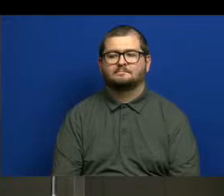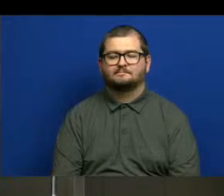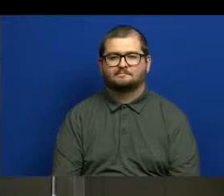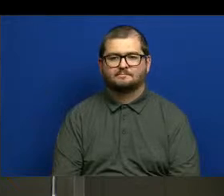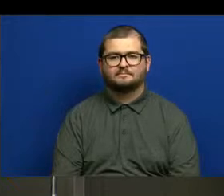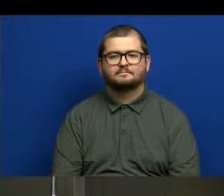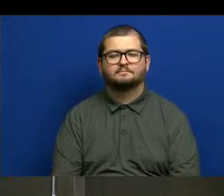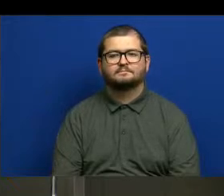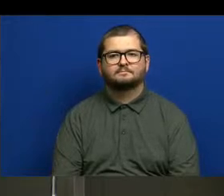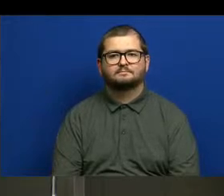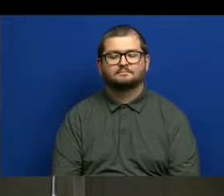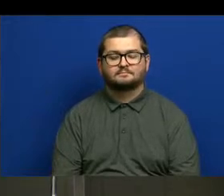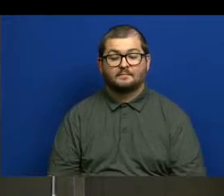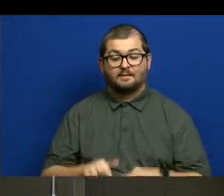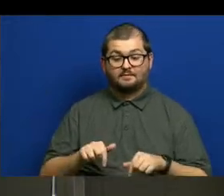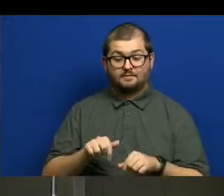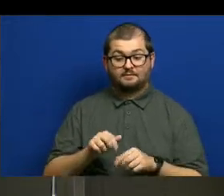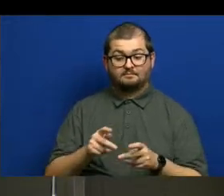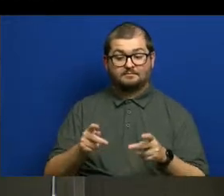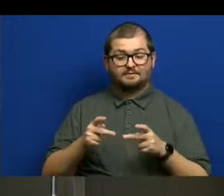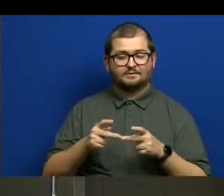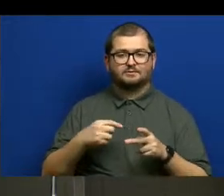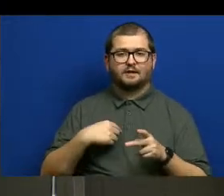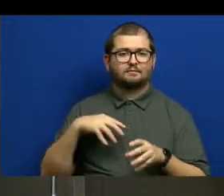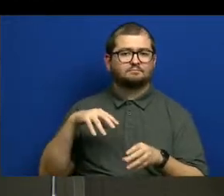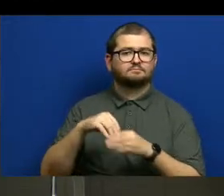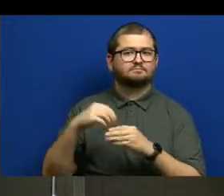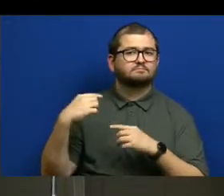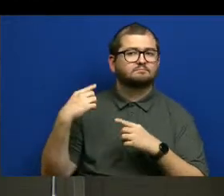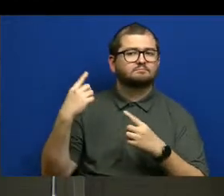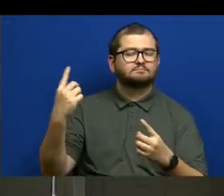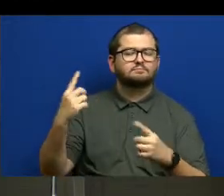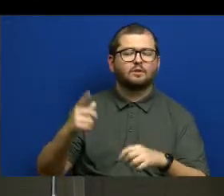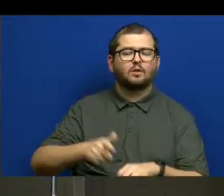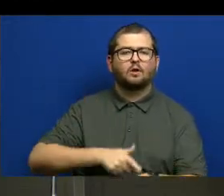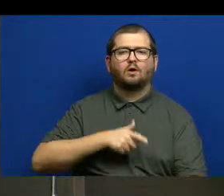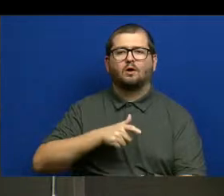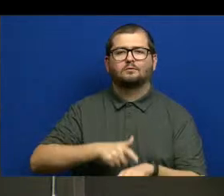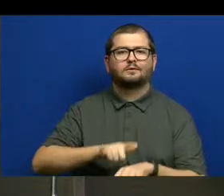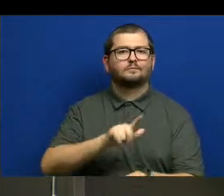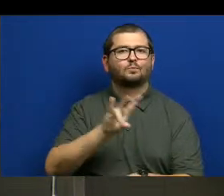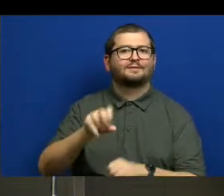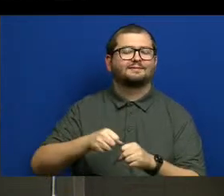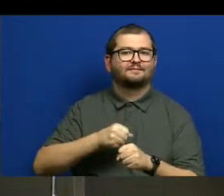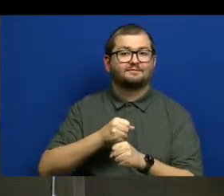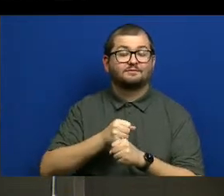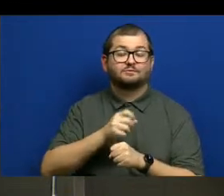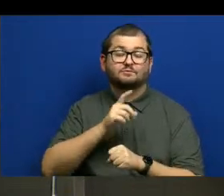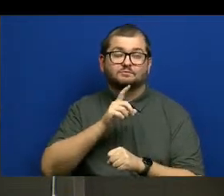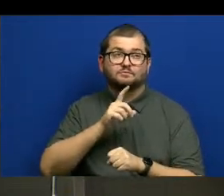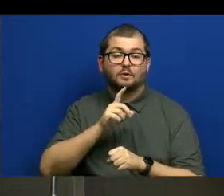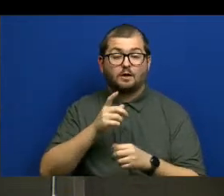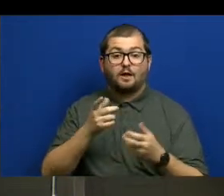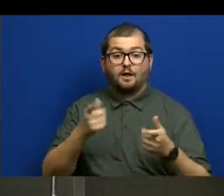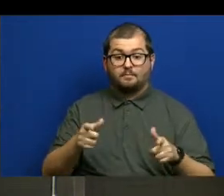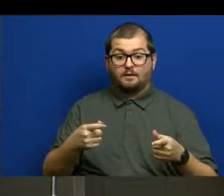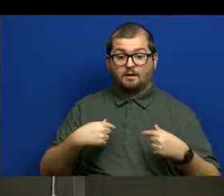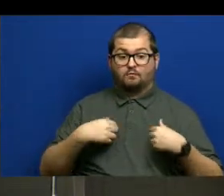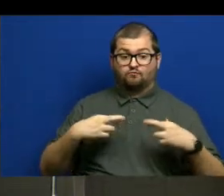This position, I've been in this position for a long time, almost 27 years. By the time I retire, that it will be 27 years.